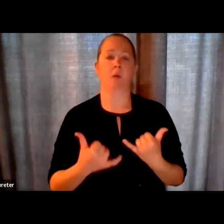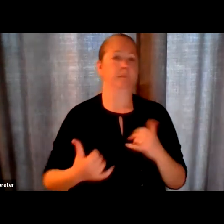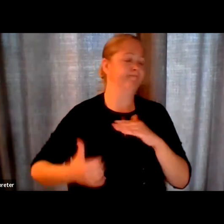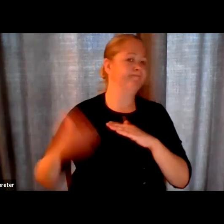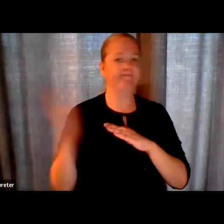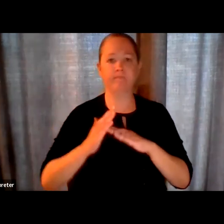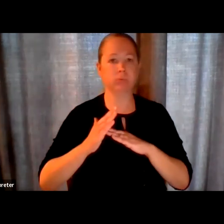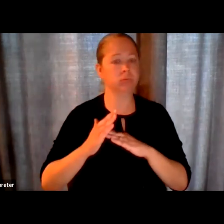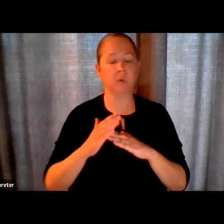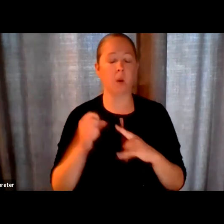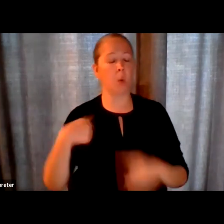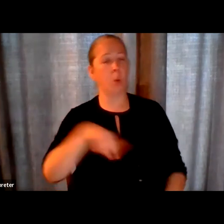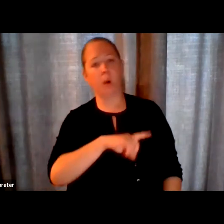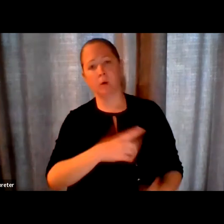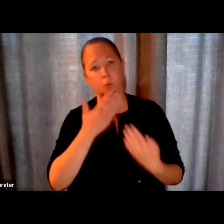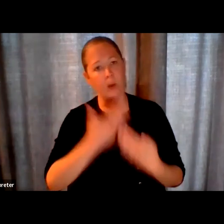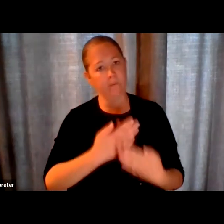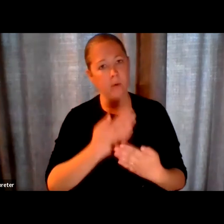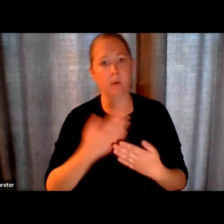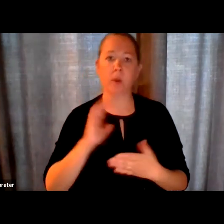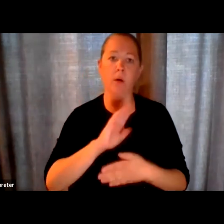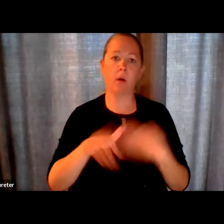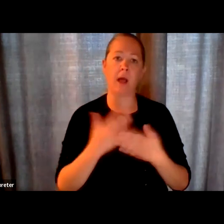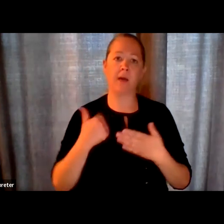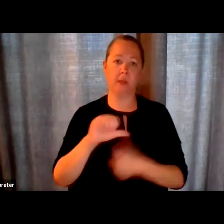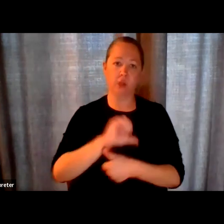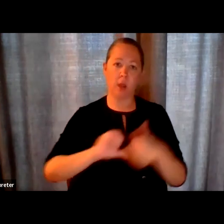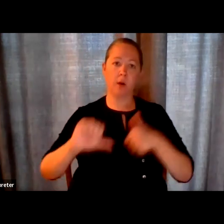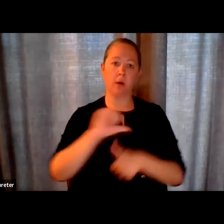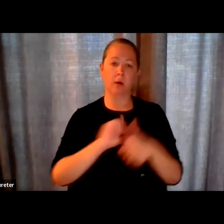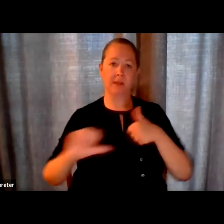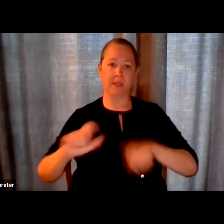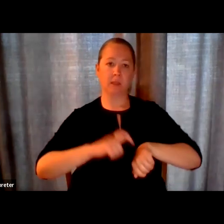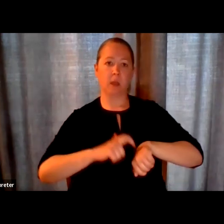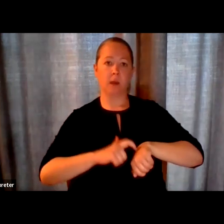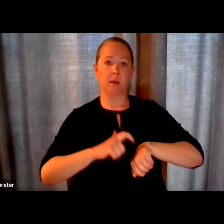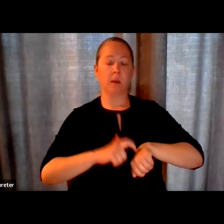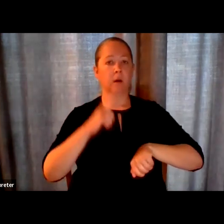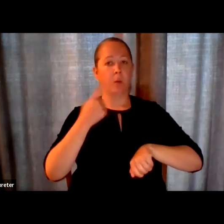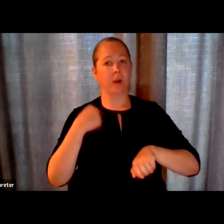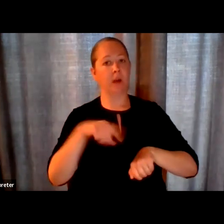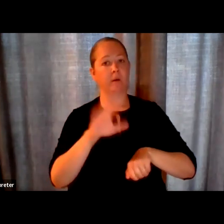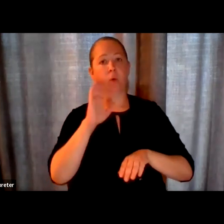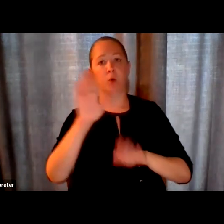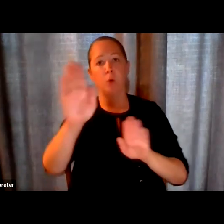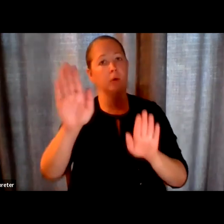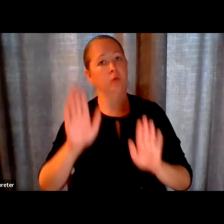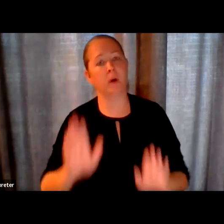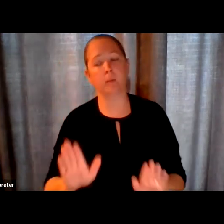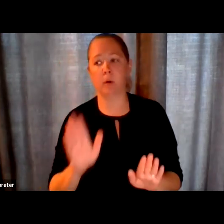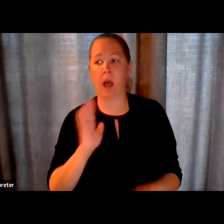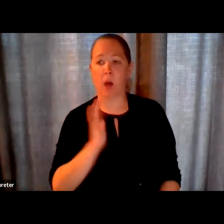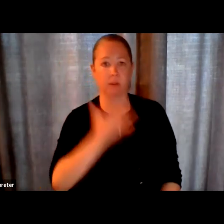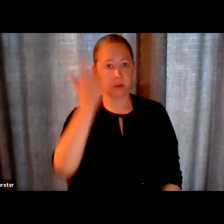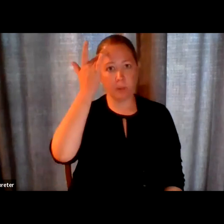We're just so grateful that we all have each other at this moment, and for your incredible, for our